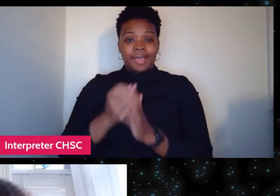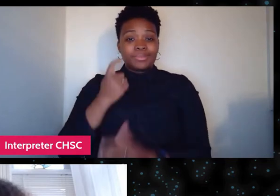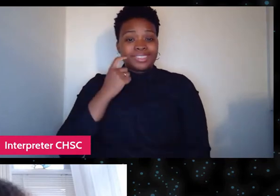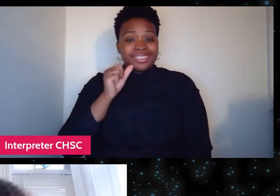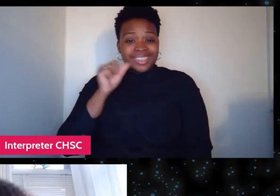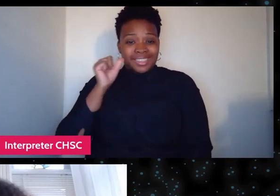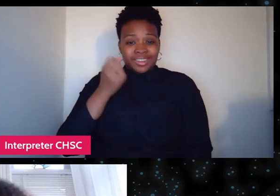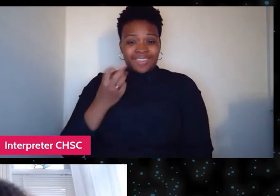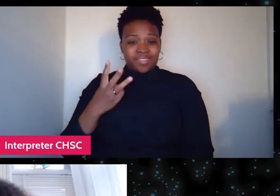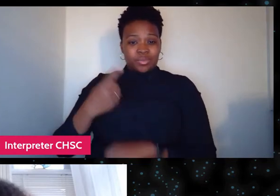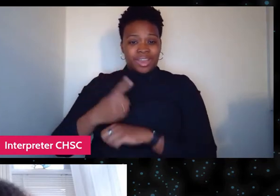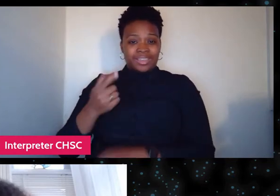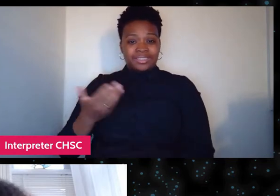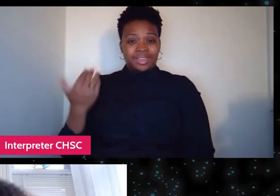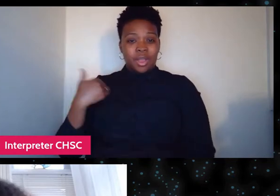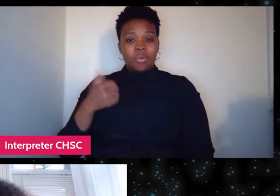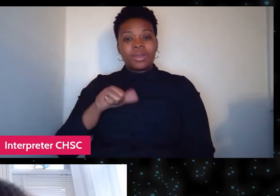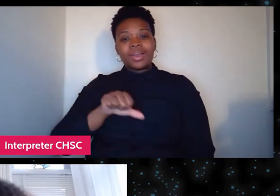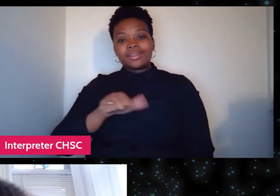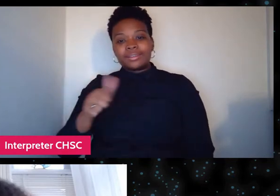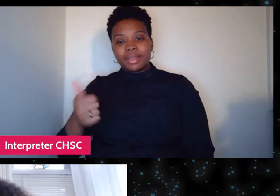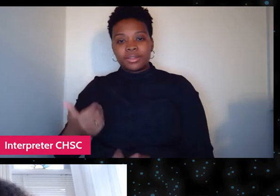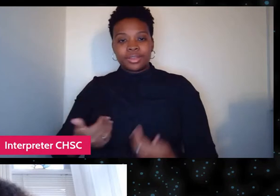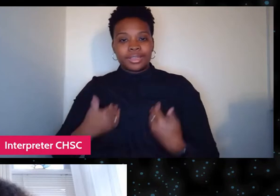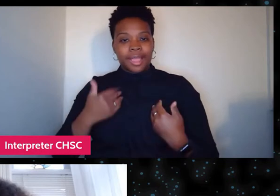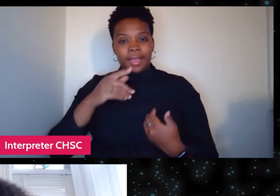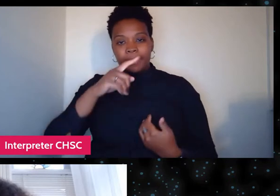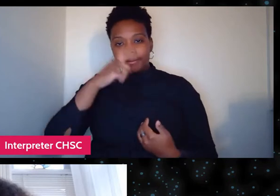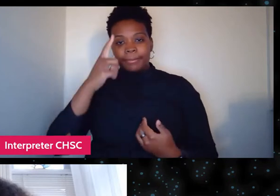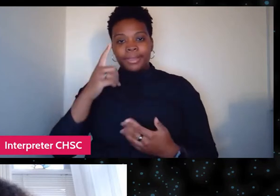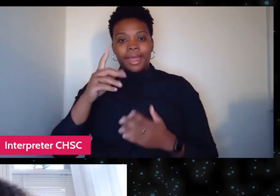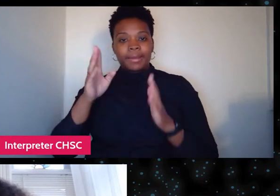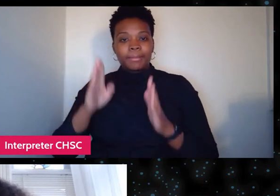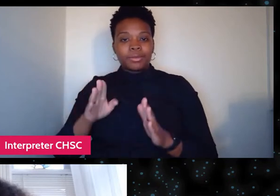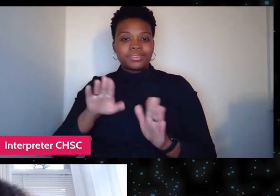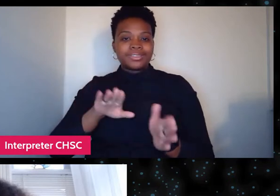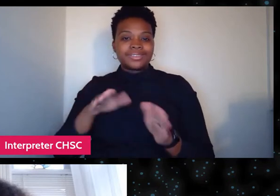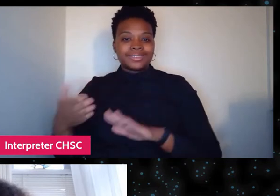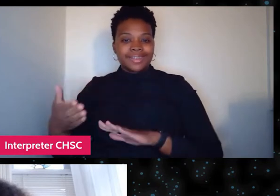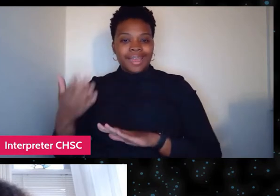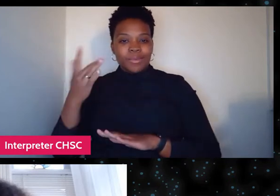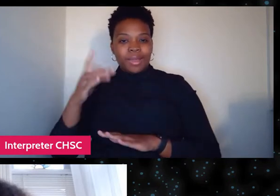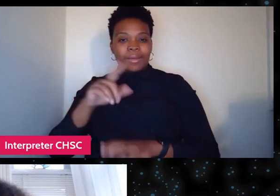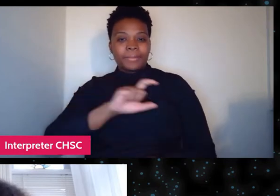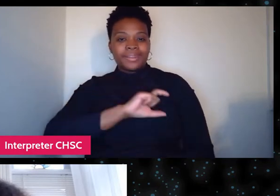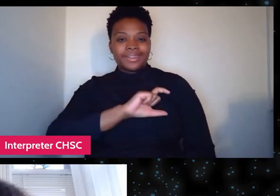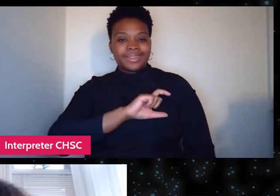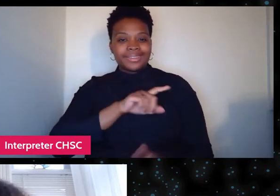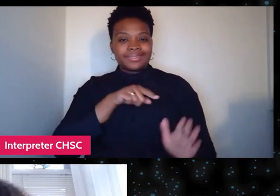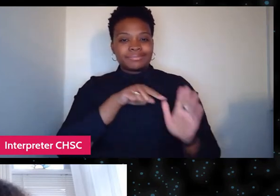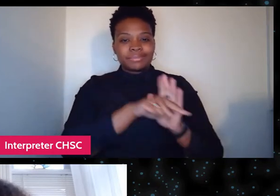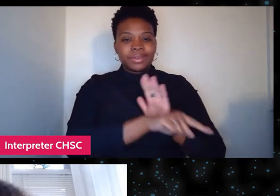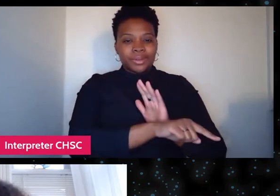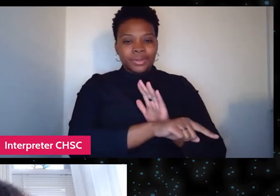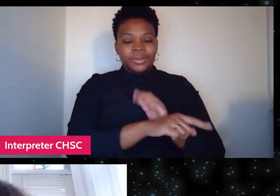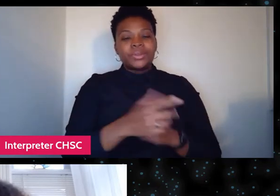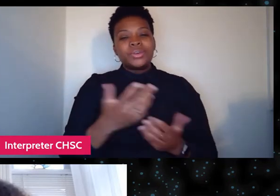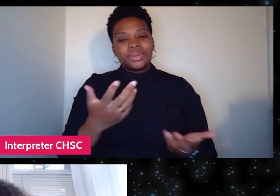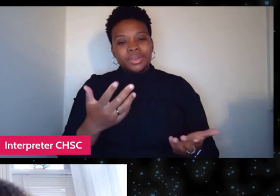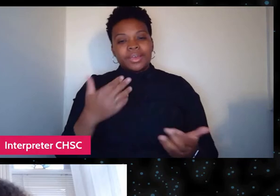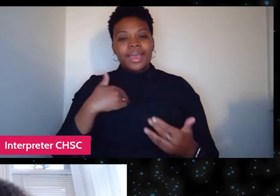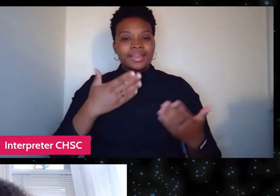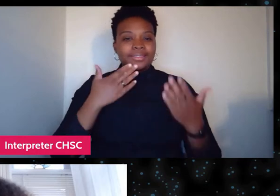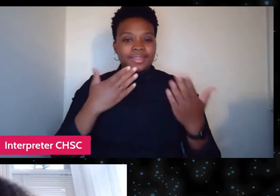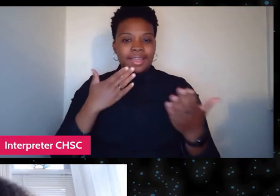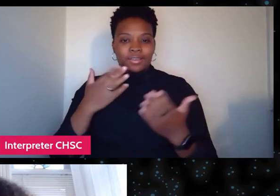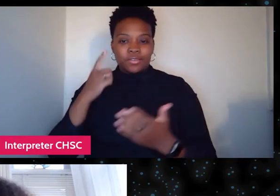a couple of days ago, another young Black person was lost at the hands of police. And so it just, I thank you all for